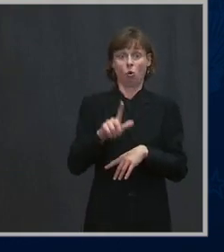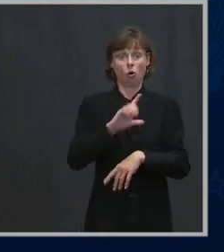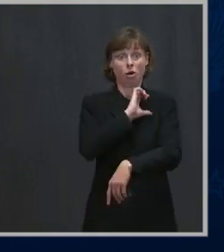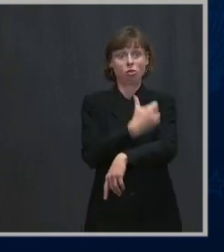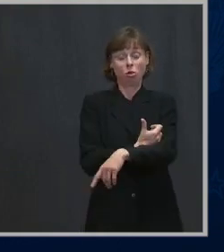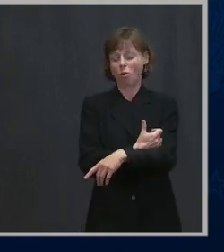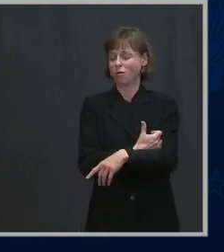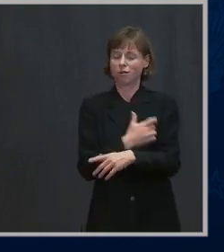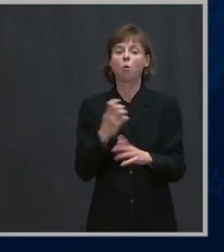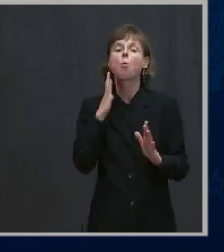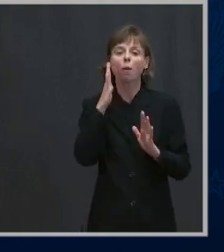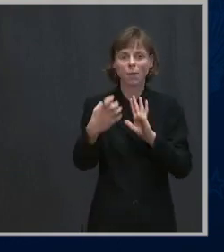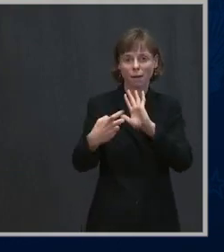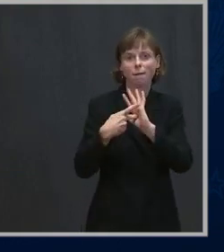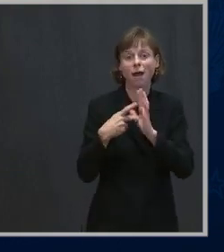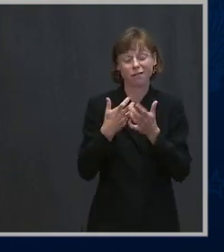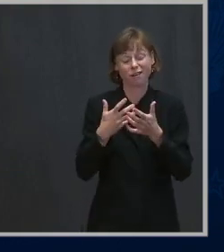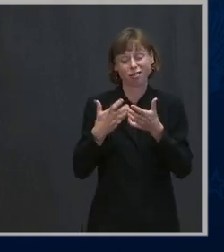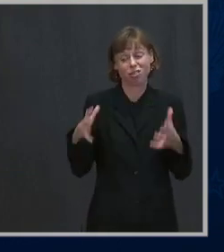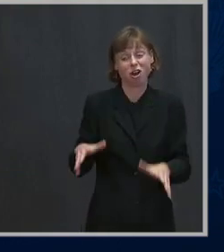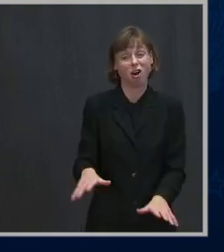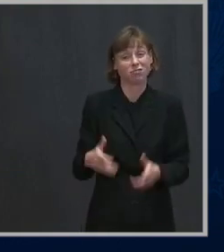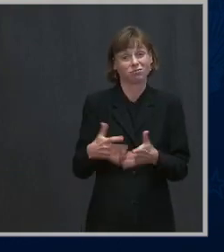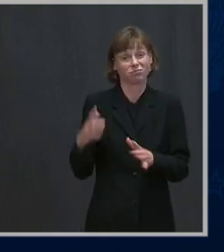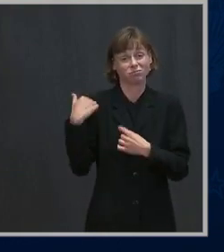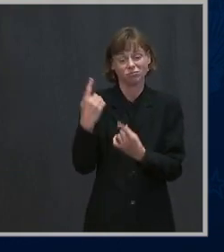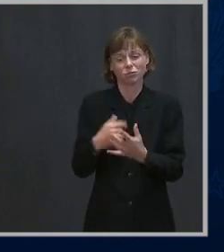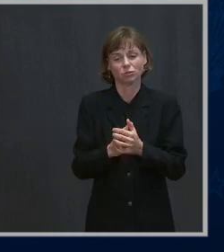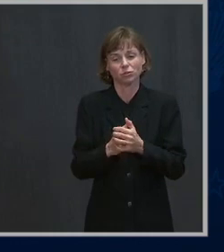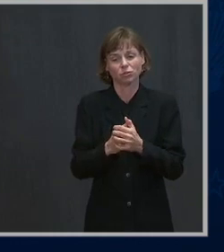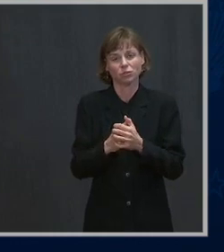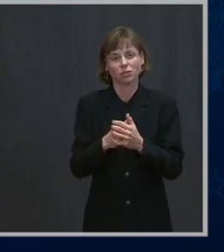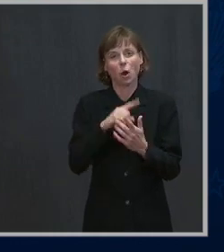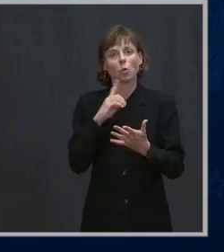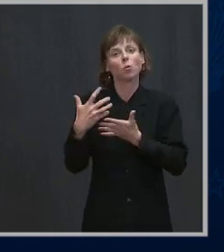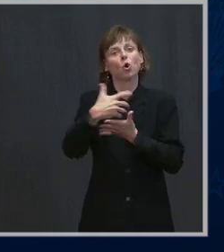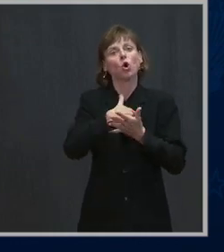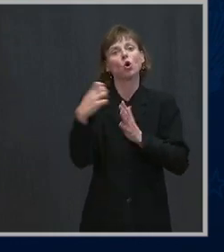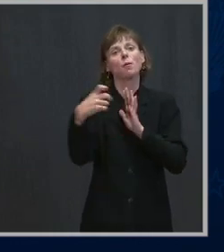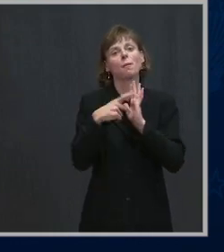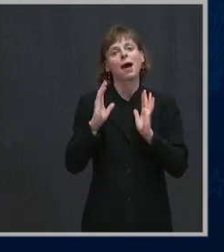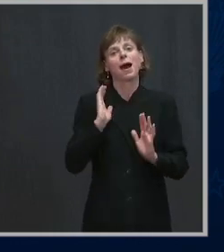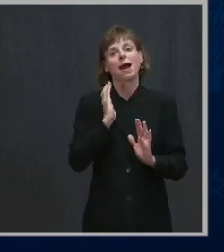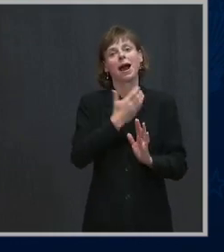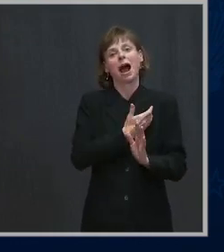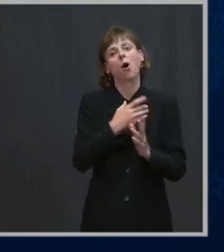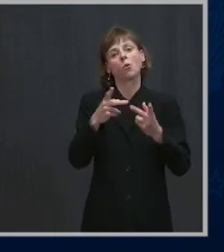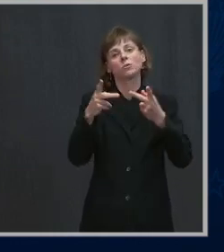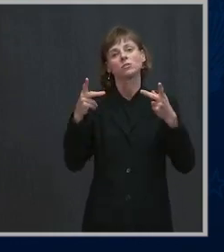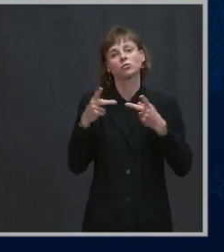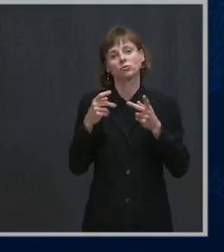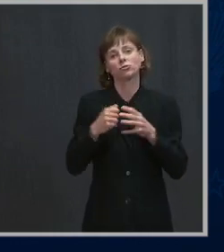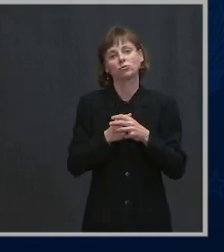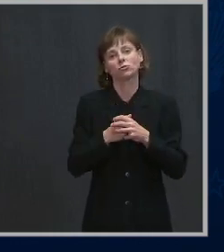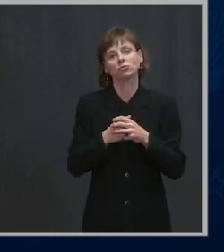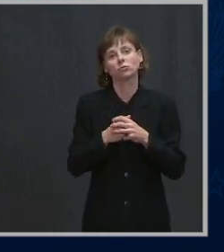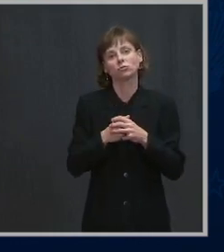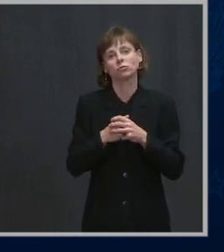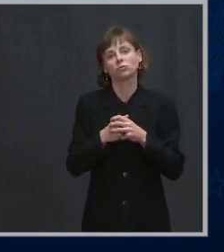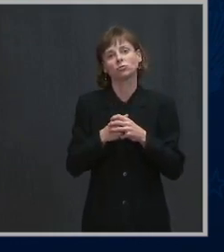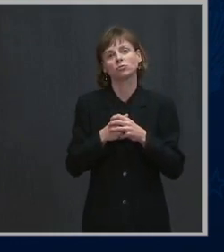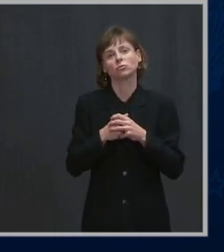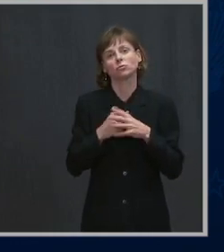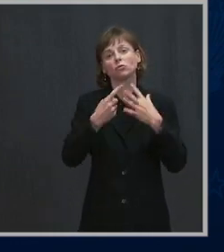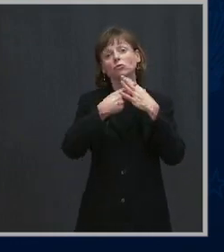why we move quickly to begin restoring american engagement internationally and earn back our leadership position to catalyze